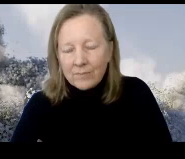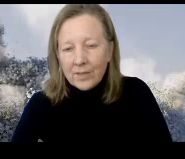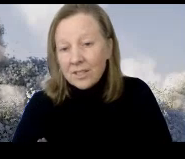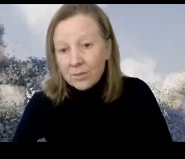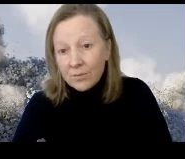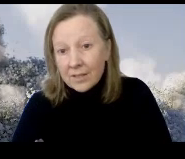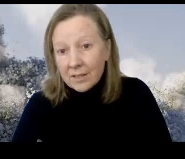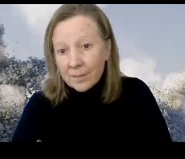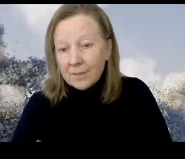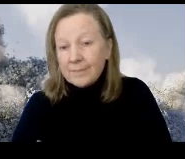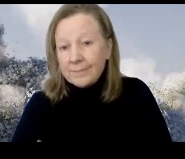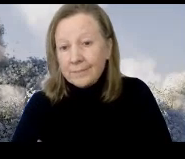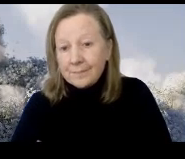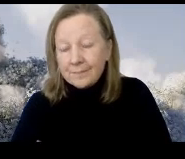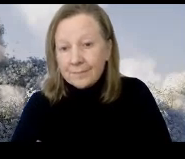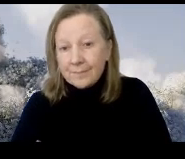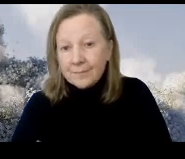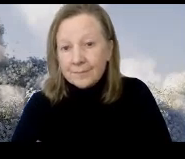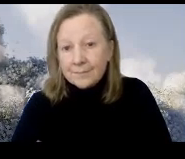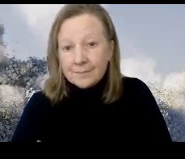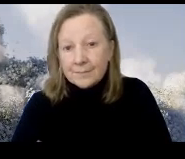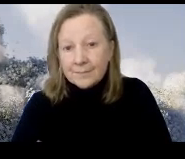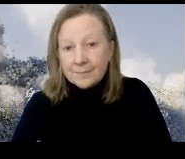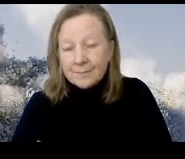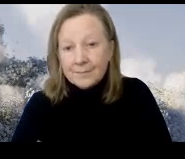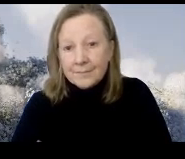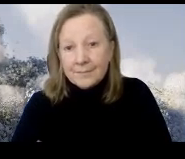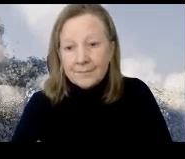scores. And it's a free assessment. Yeah.